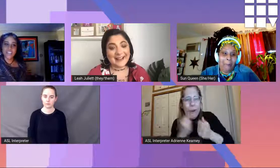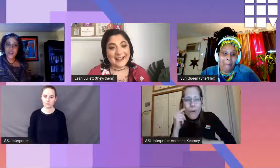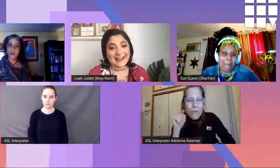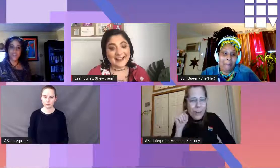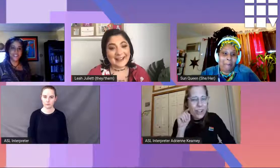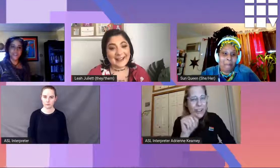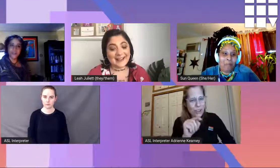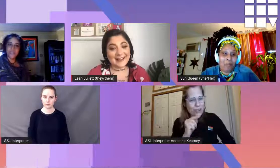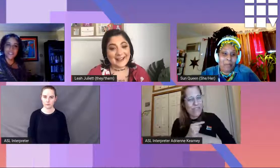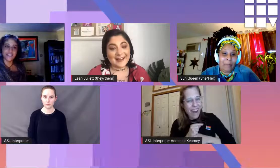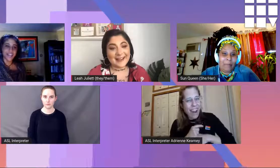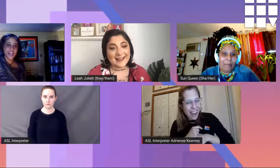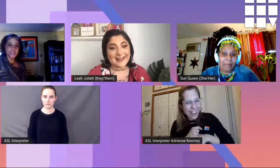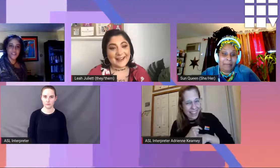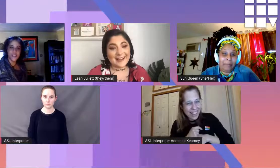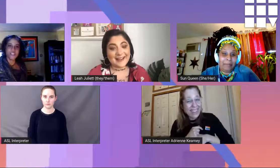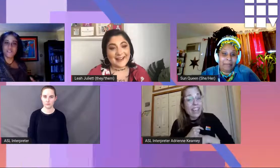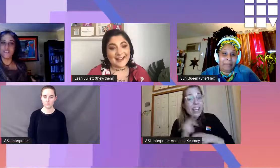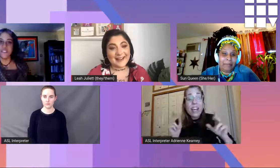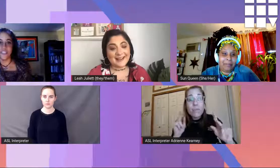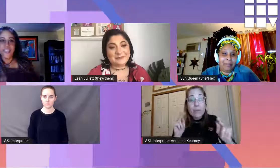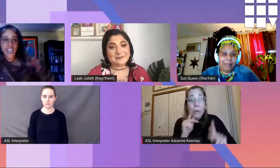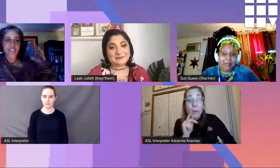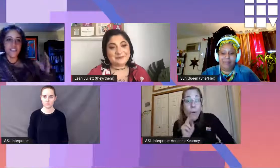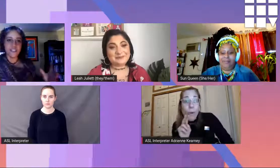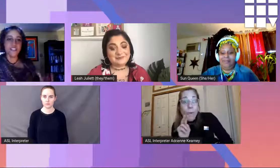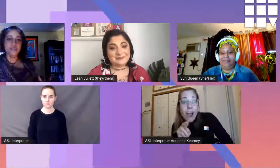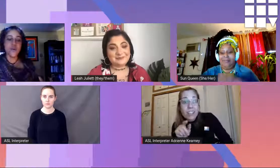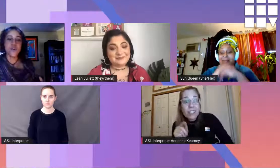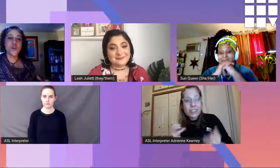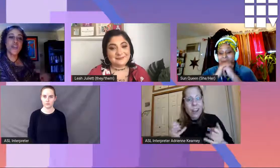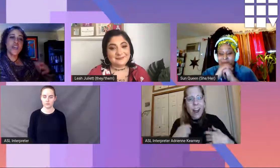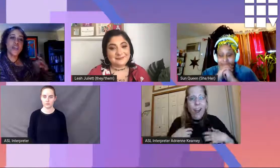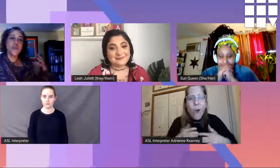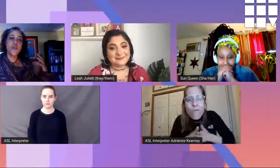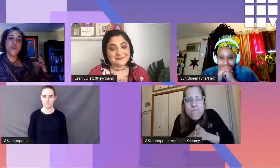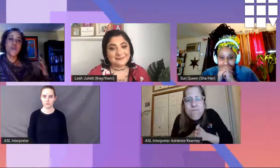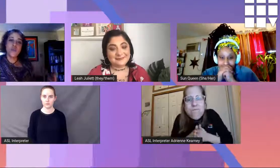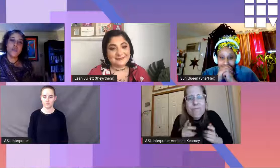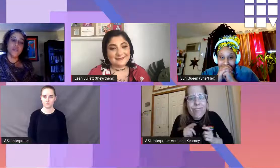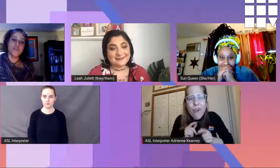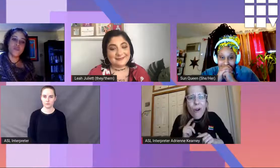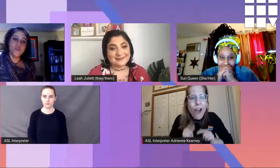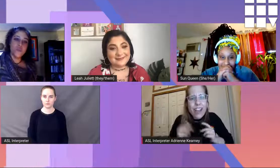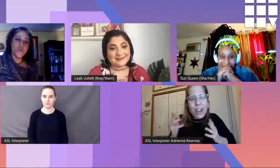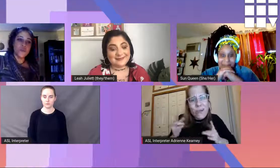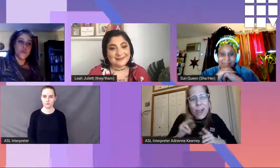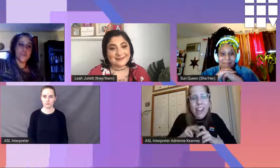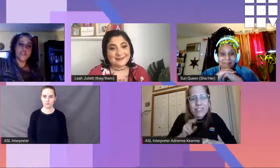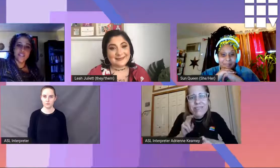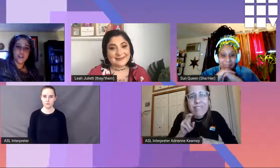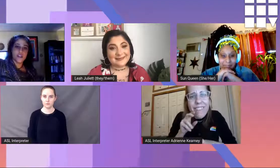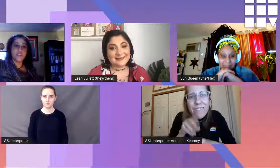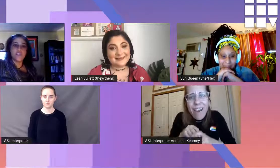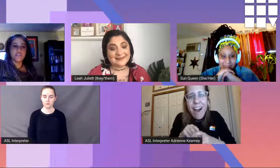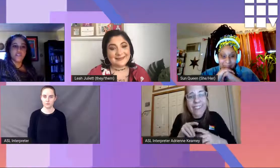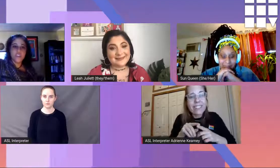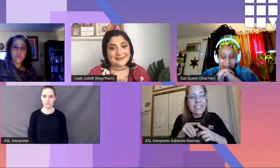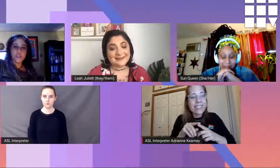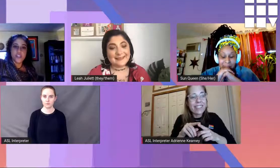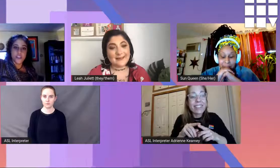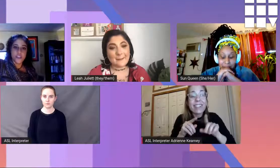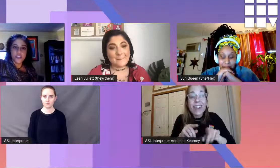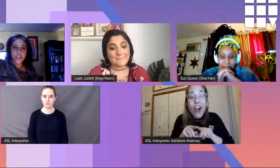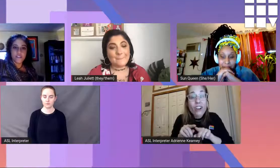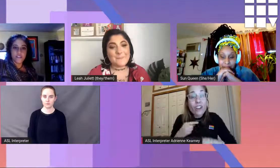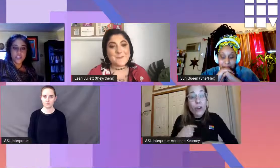feeling, I can't wait to step into this. I've done this, and this is my world. And we are women. And as women, we are great at doubting ourselves. Damn,